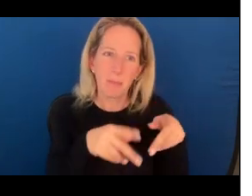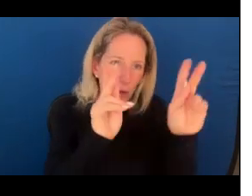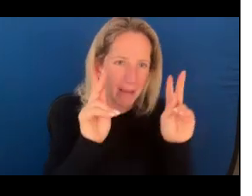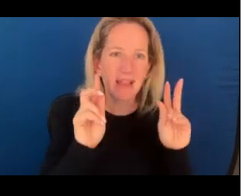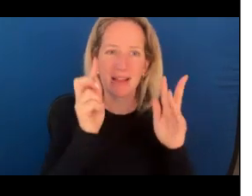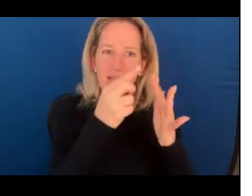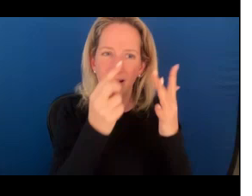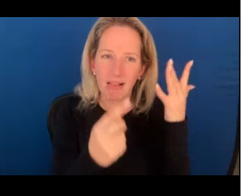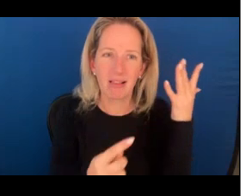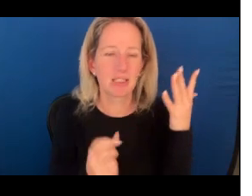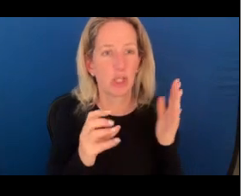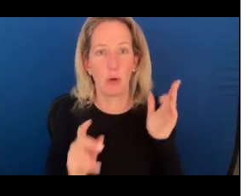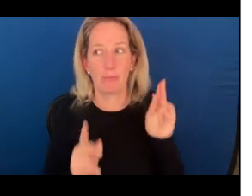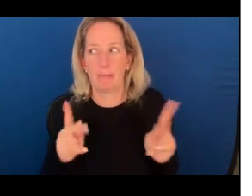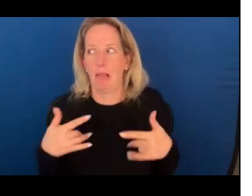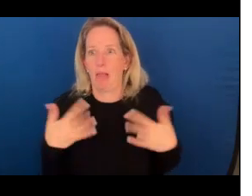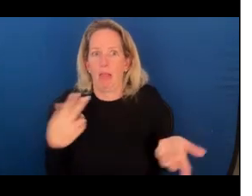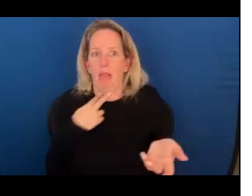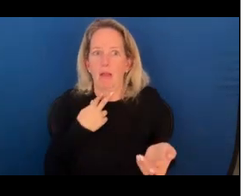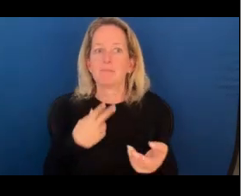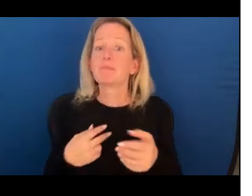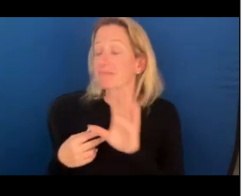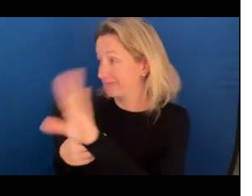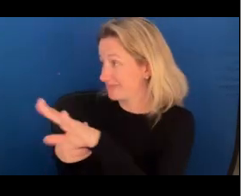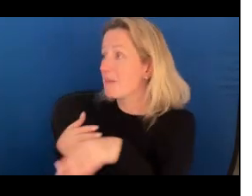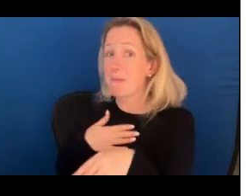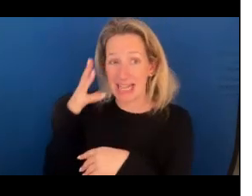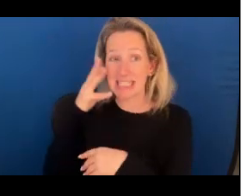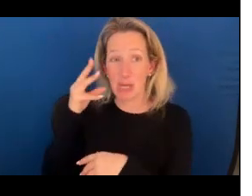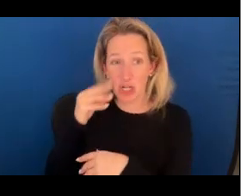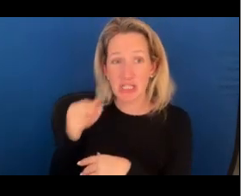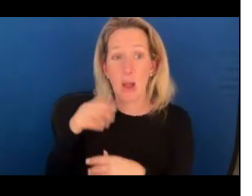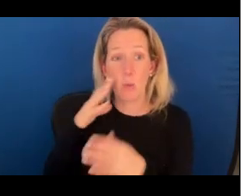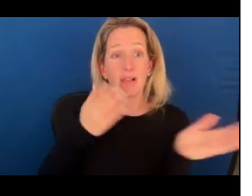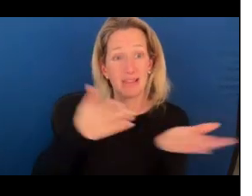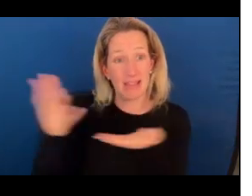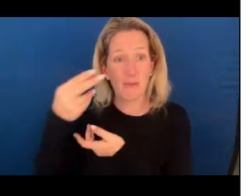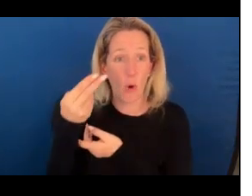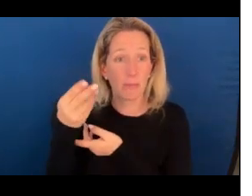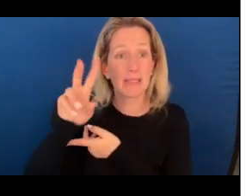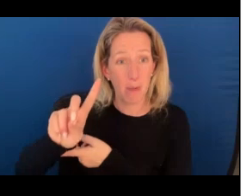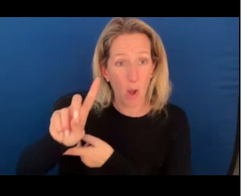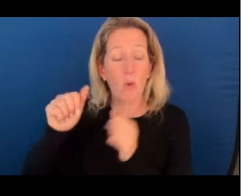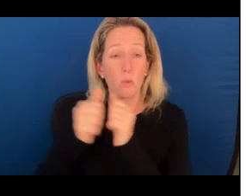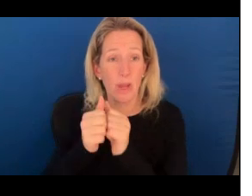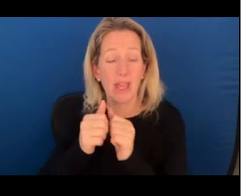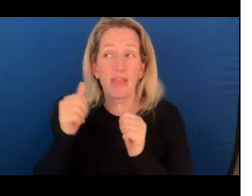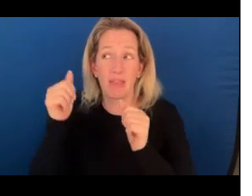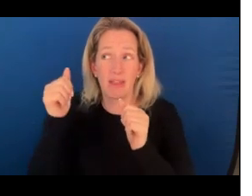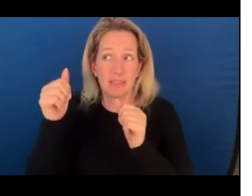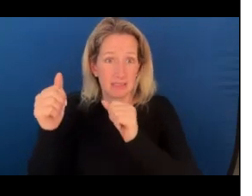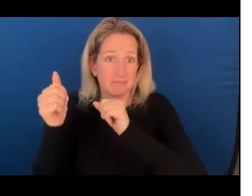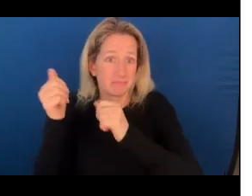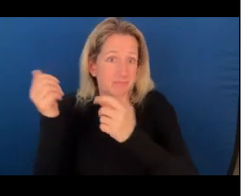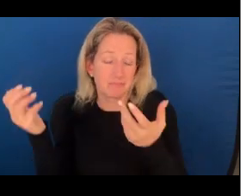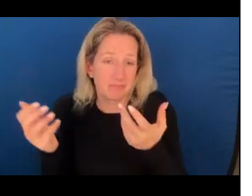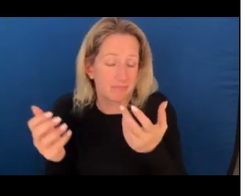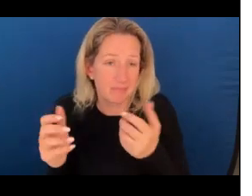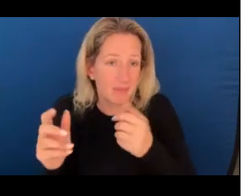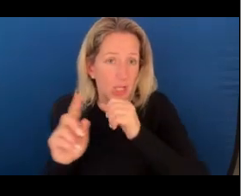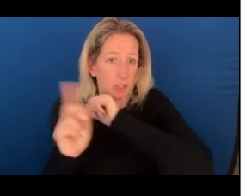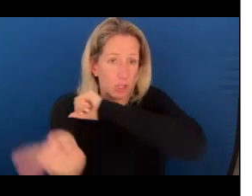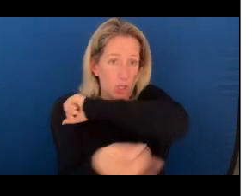from experience, I'll be walking out of Home Depot with a few boxes of garbage bags, and, you know, some people will approach me